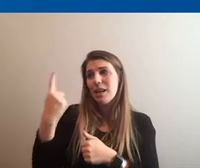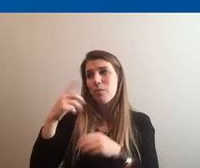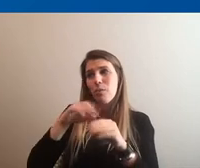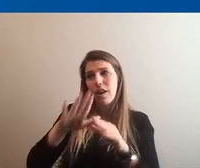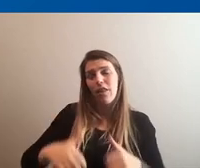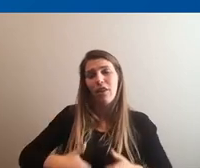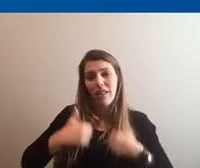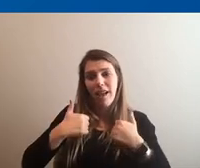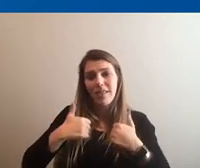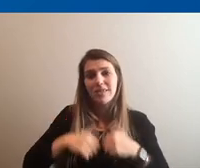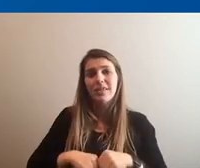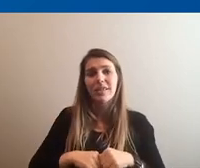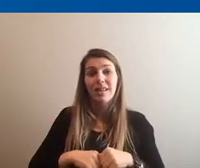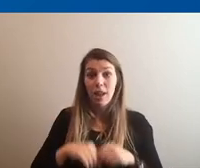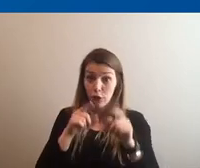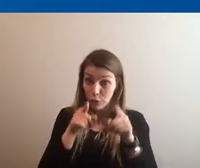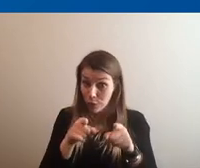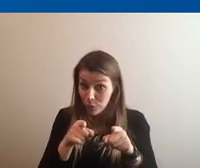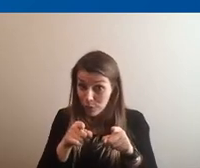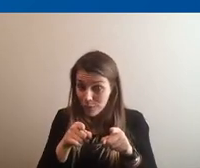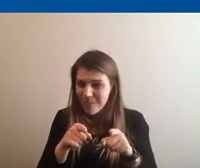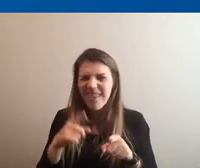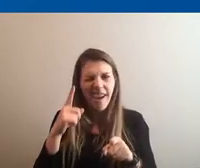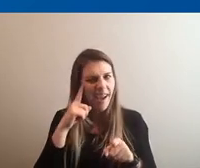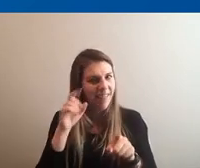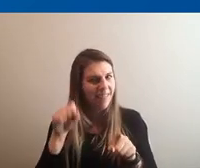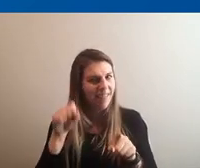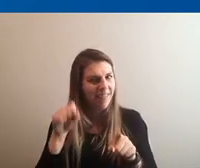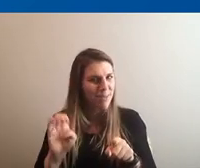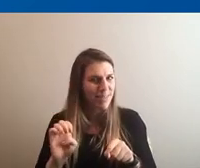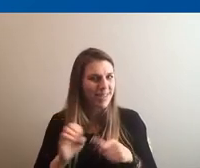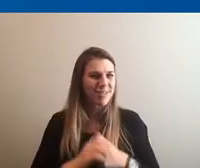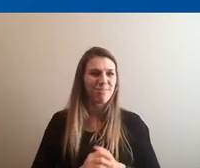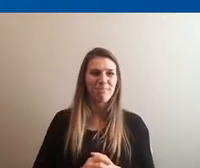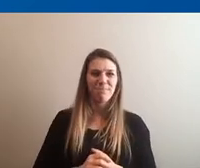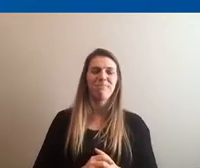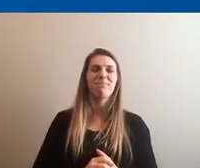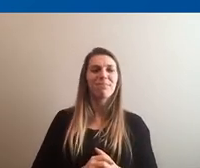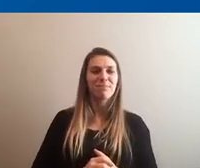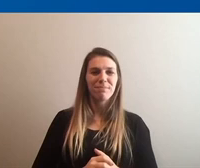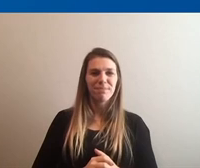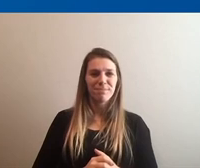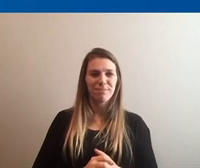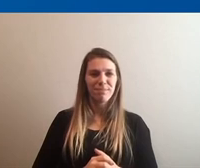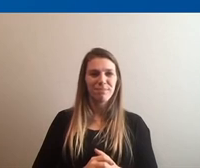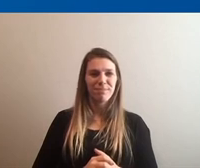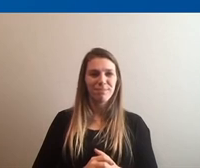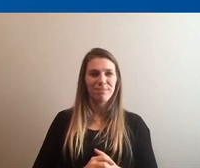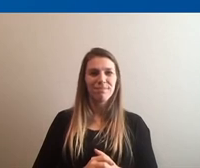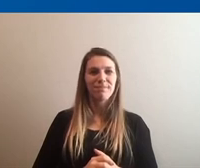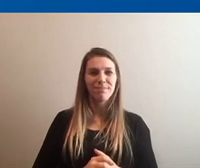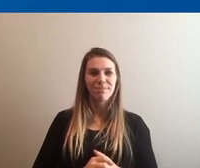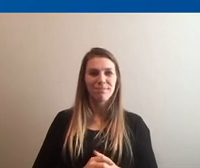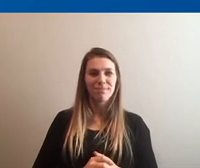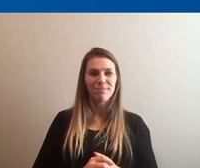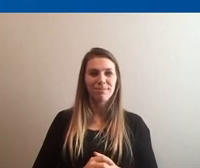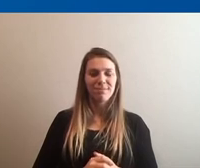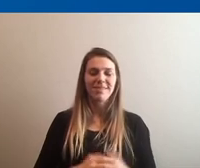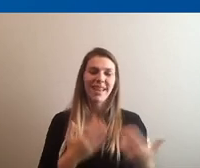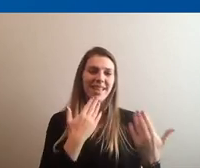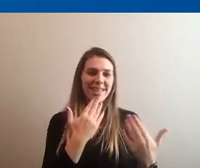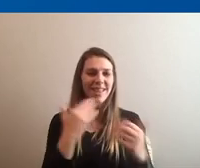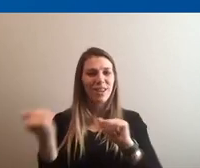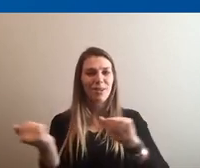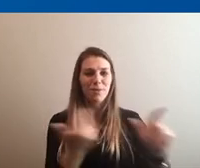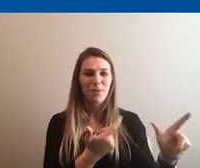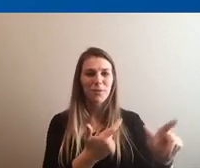lives. Is this you? I think it can be. Thank you all.